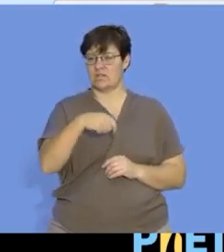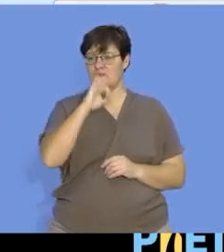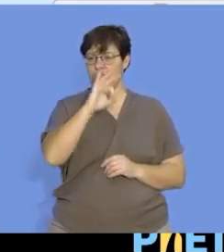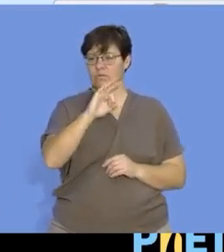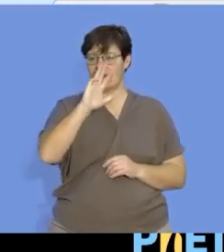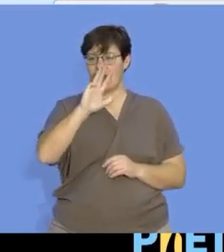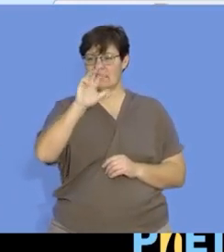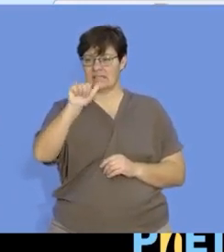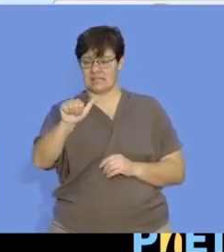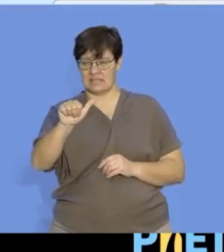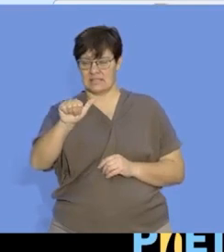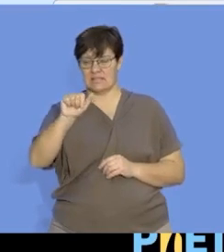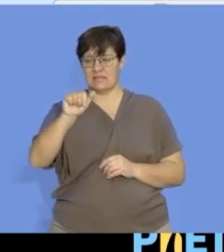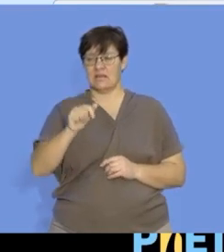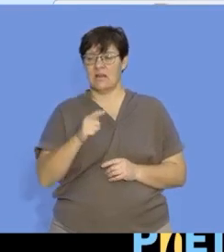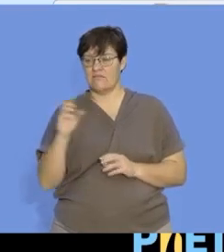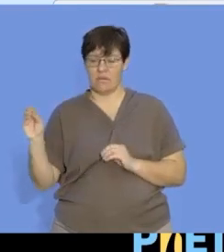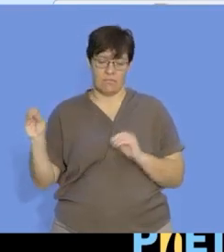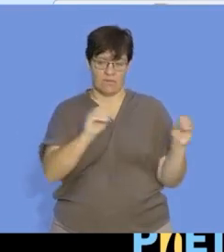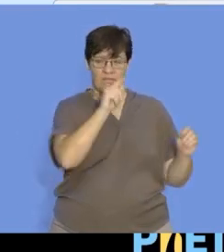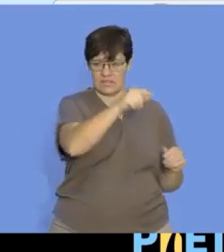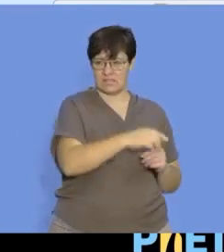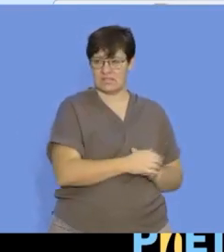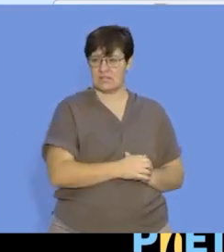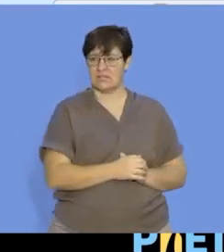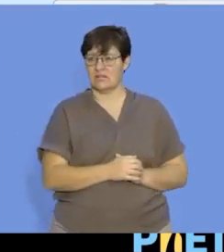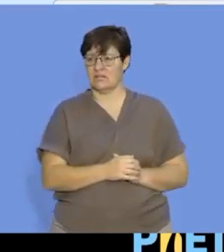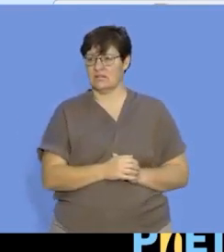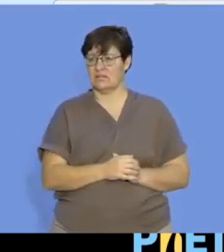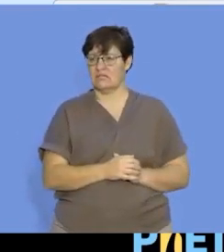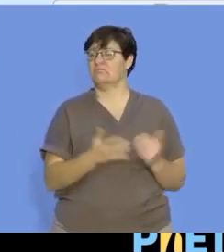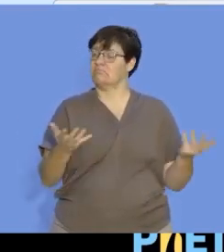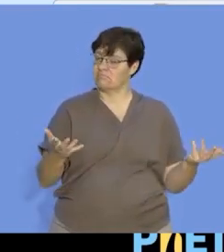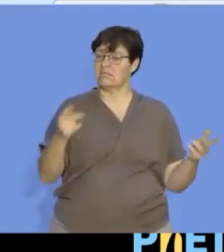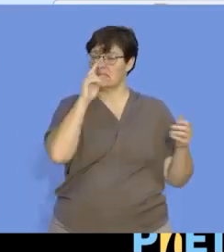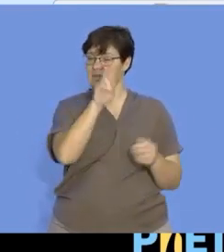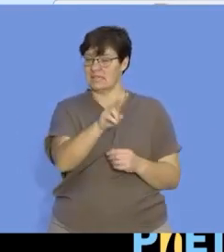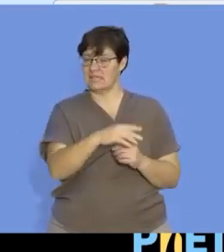4,396, if I now move this to over here, look,